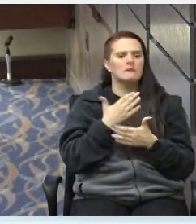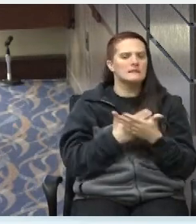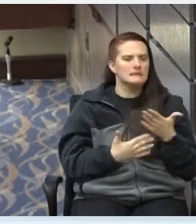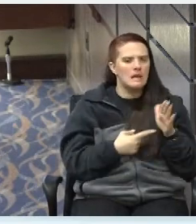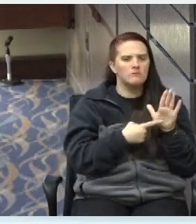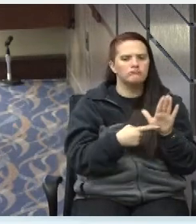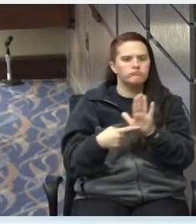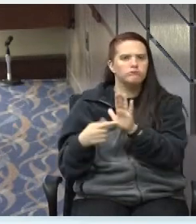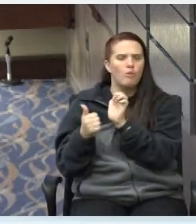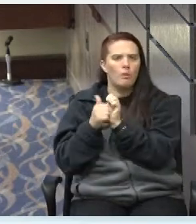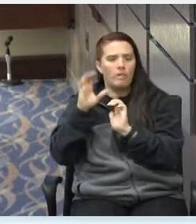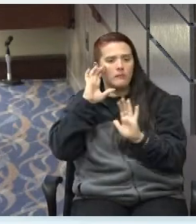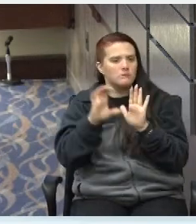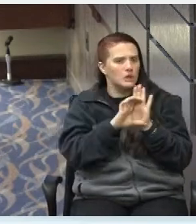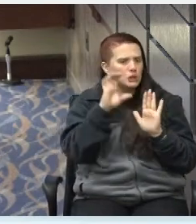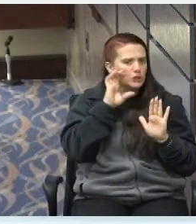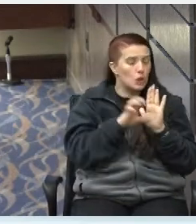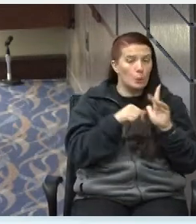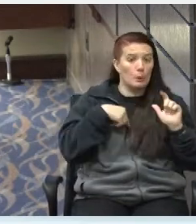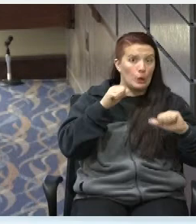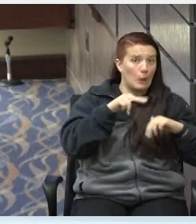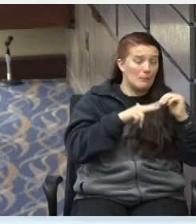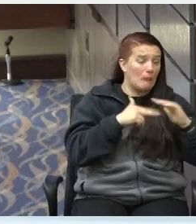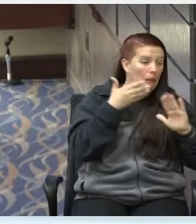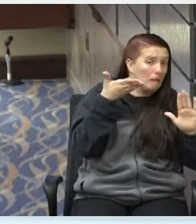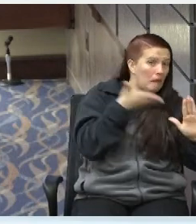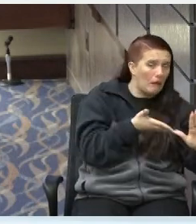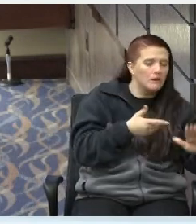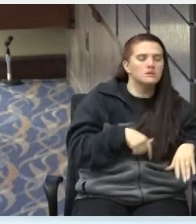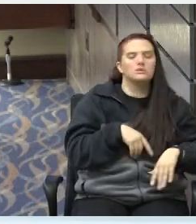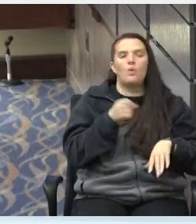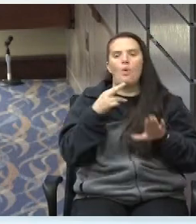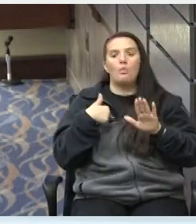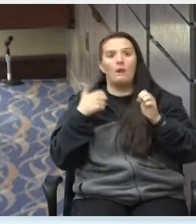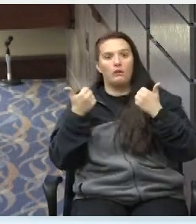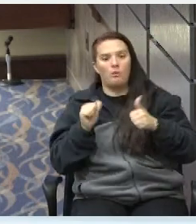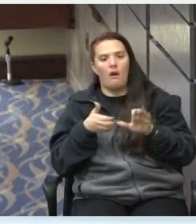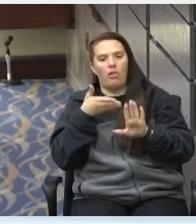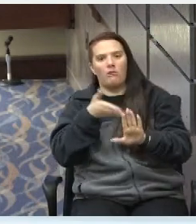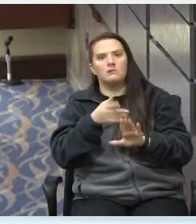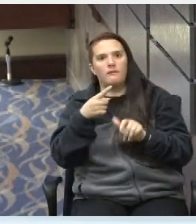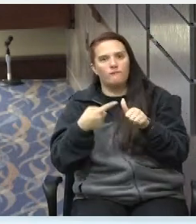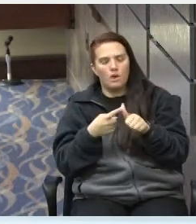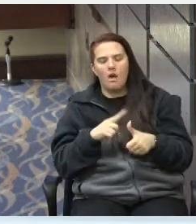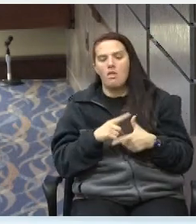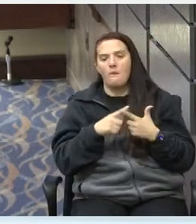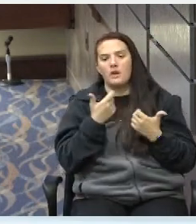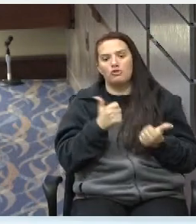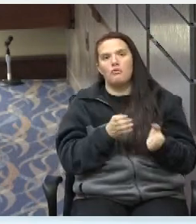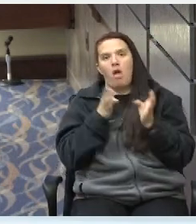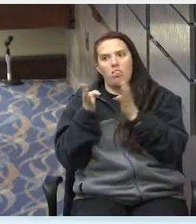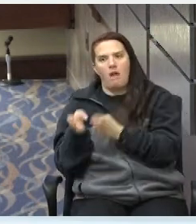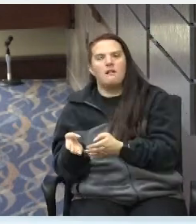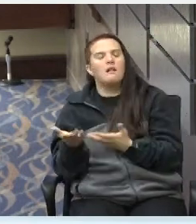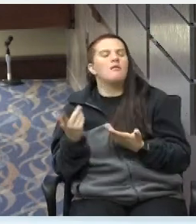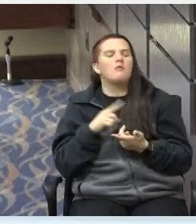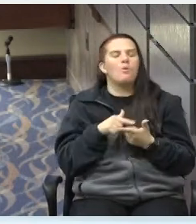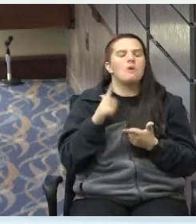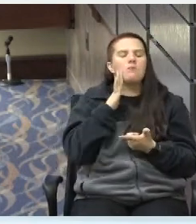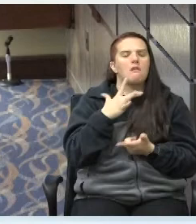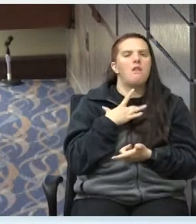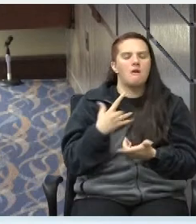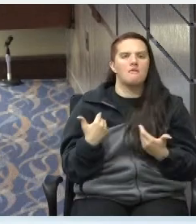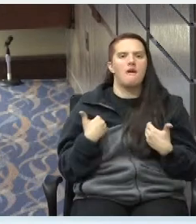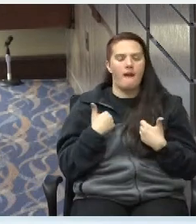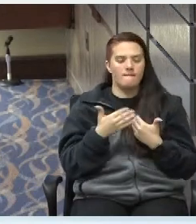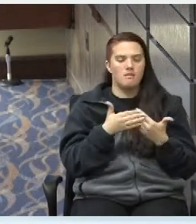with pictures that say, well, we could build this, or, you know, we could try this first and then we could try that. And we would like to have